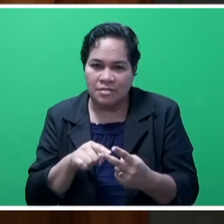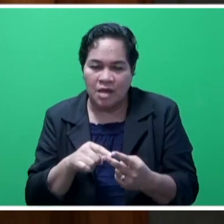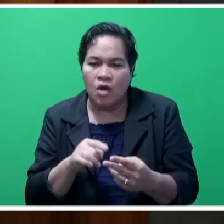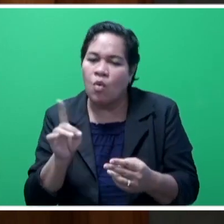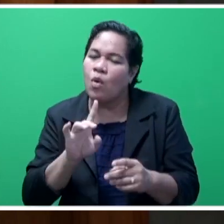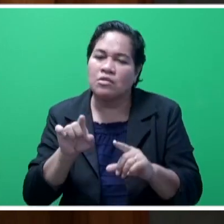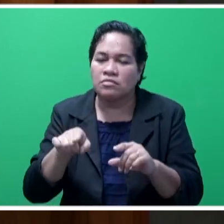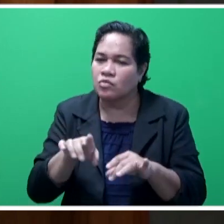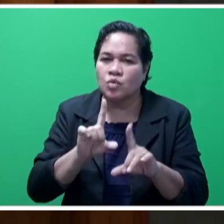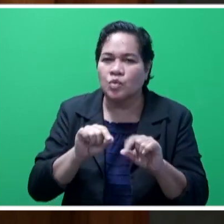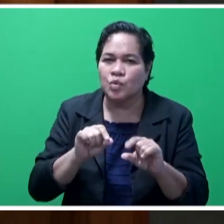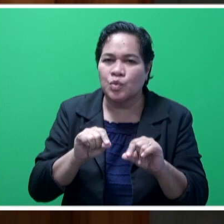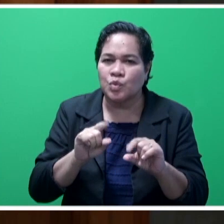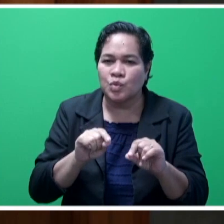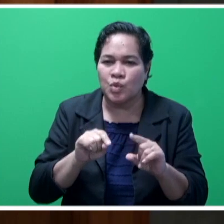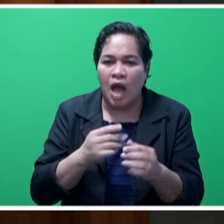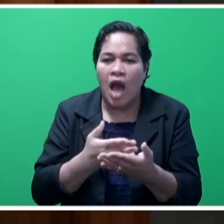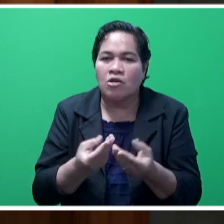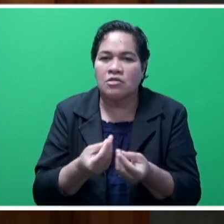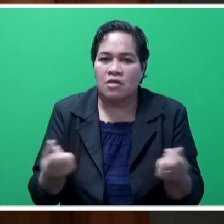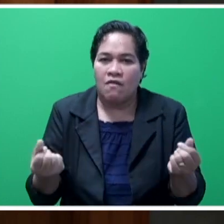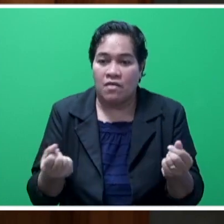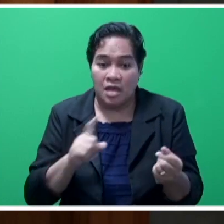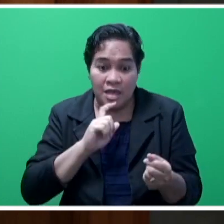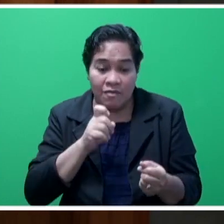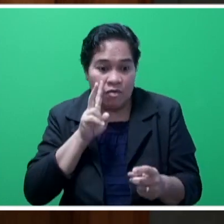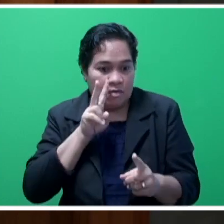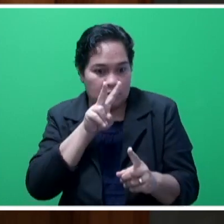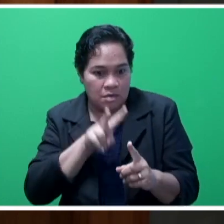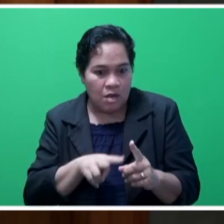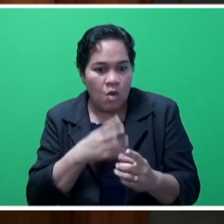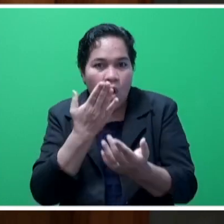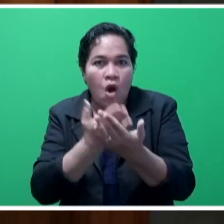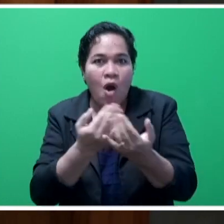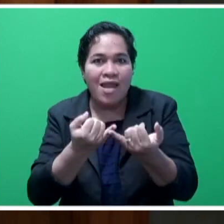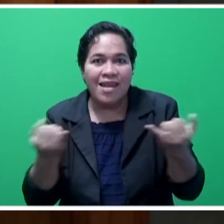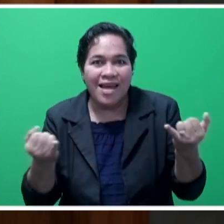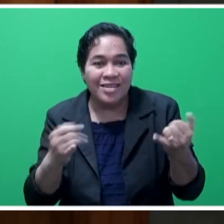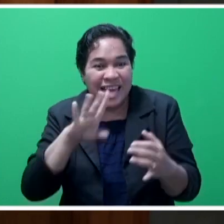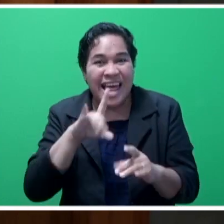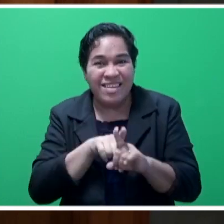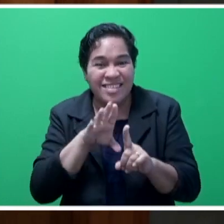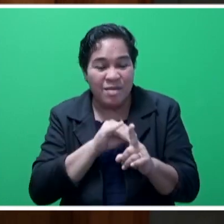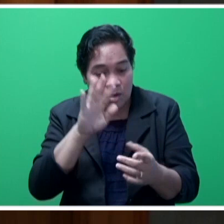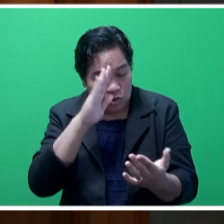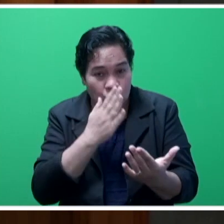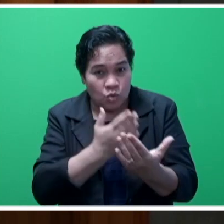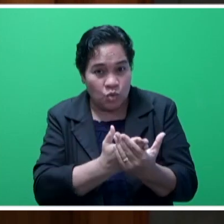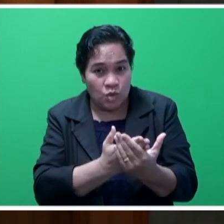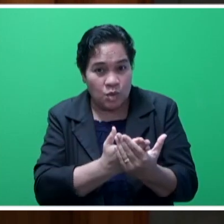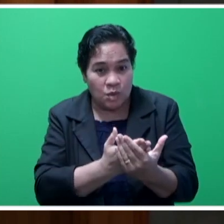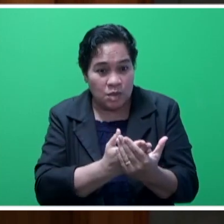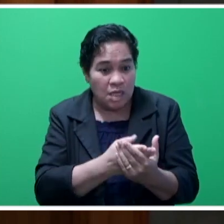Minister is doing to deal with that when it is to do with students